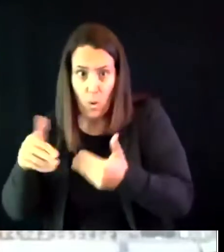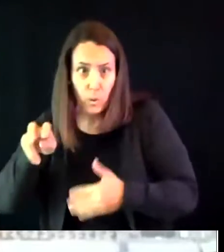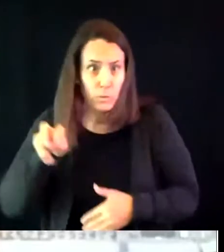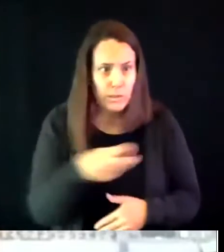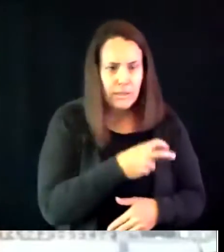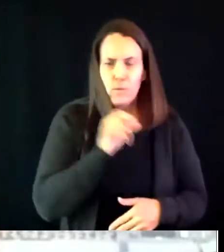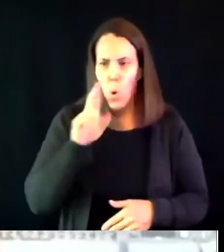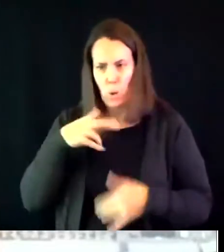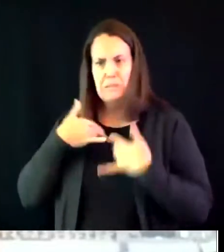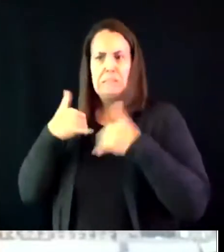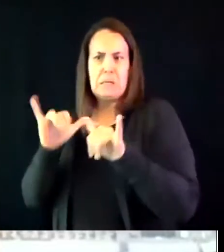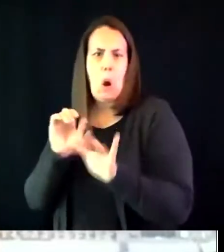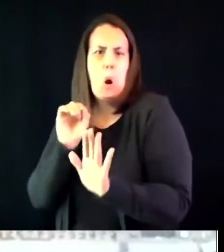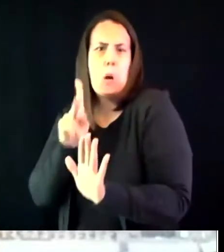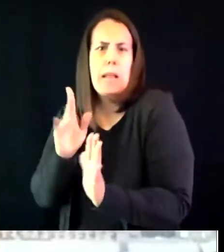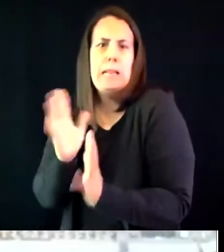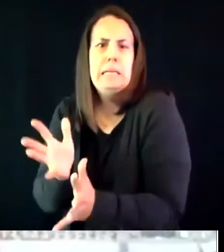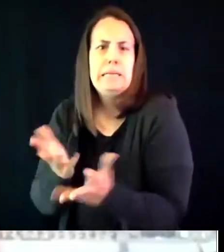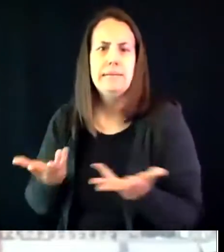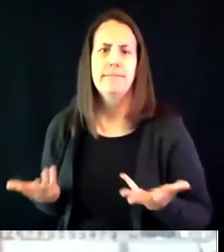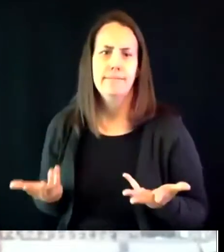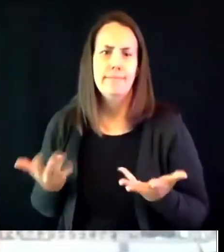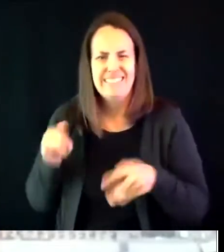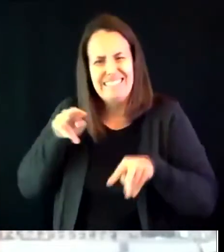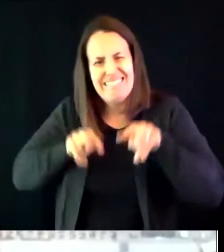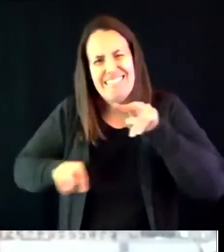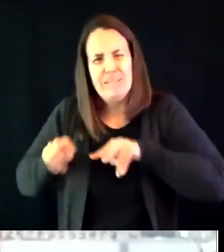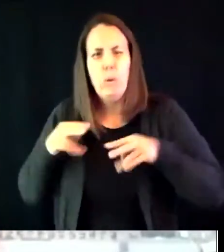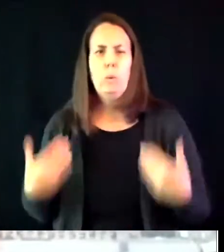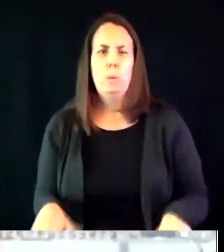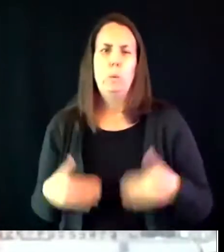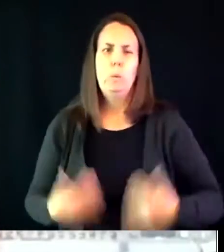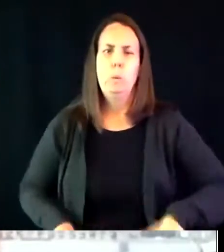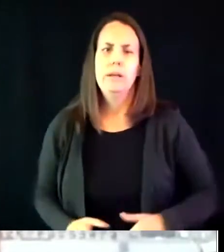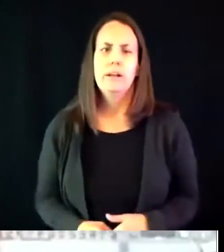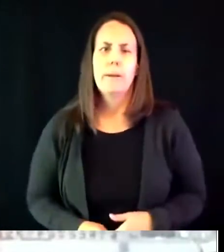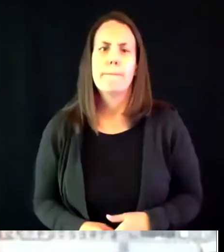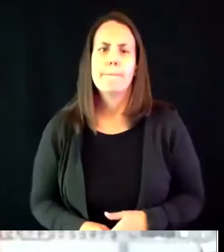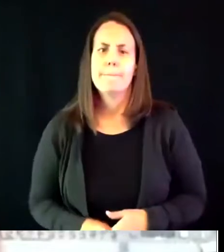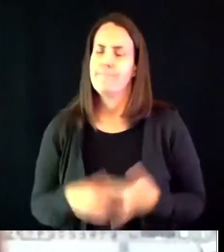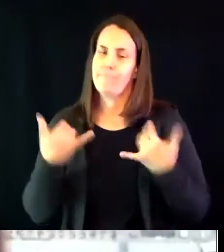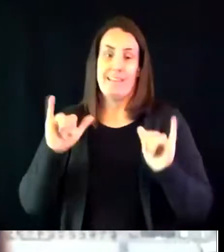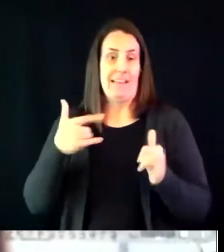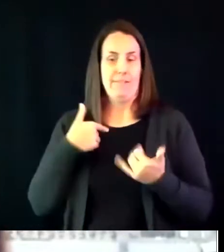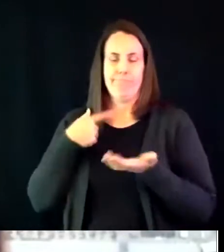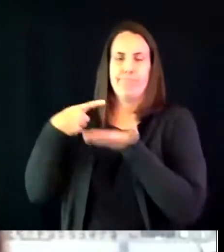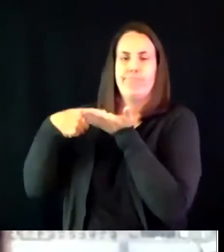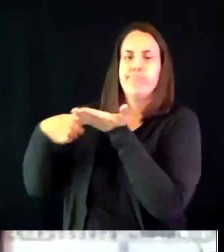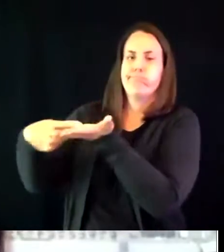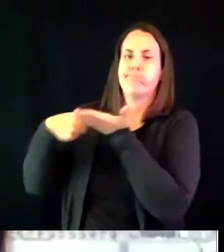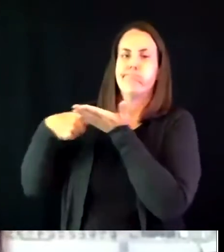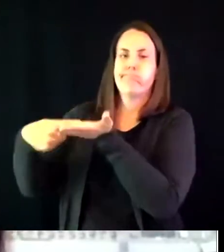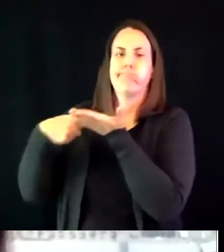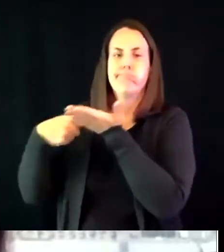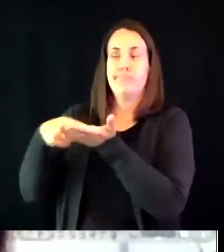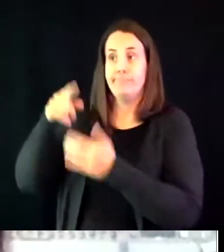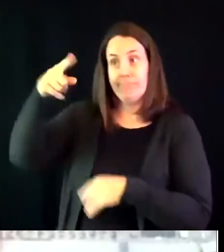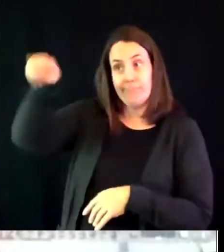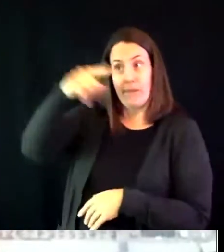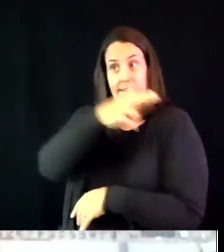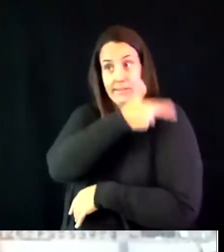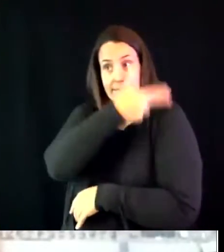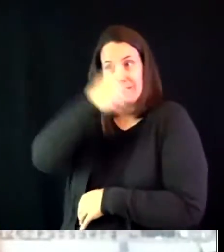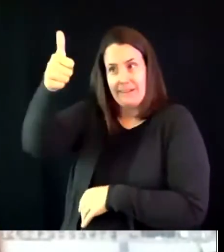population. So that is why these conversations are very lengthy, as hospitals discern what their bed capacity forecasts can